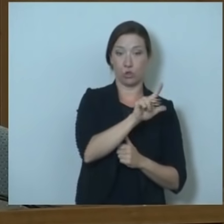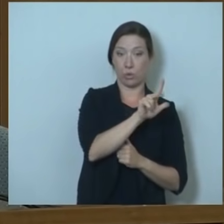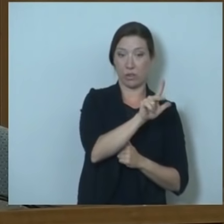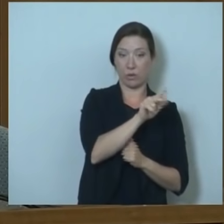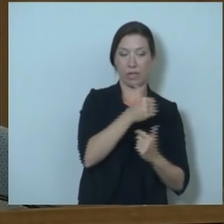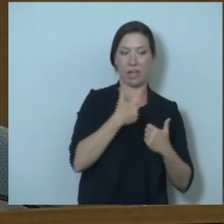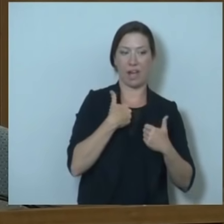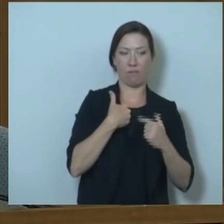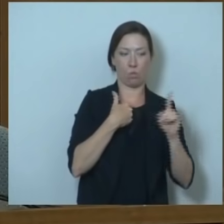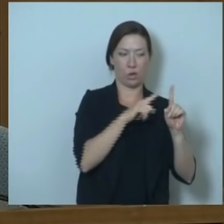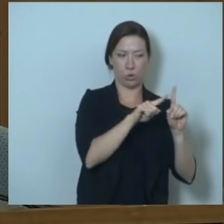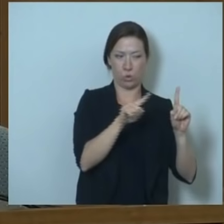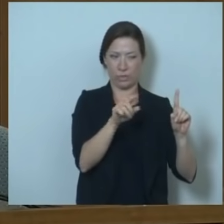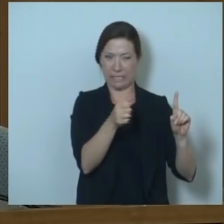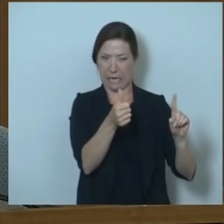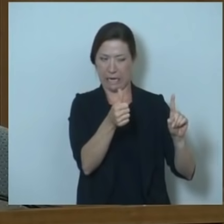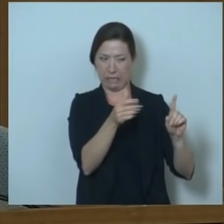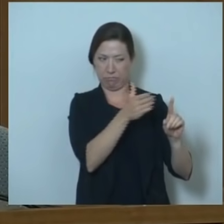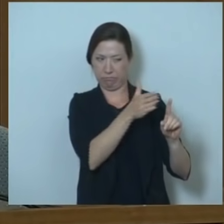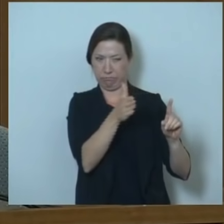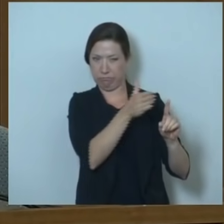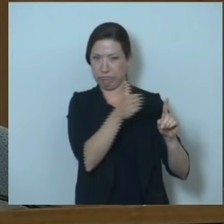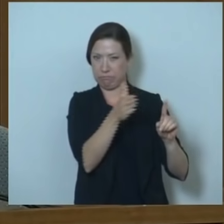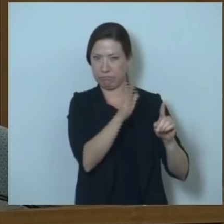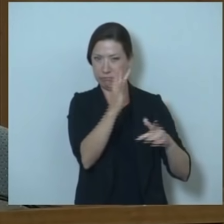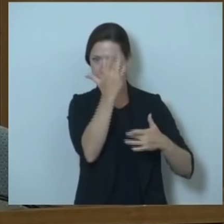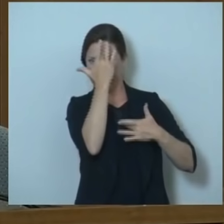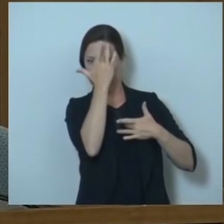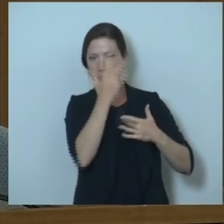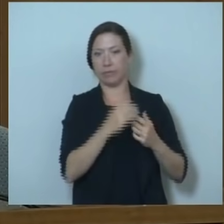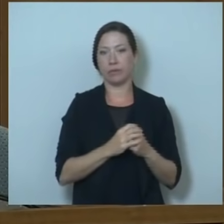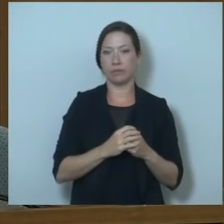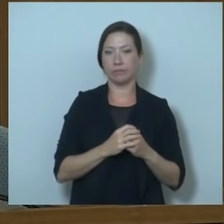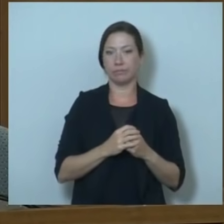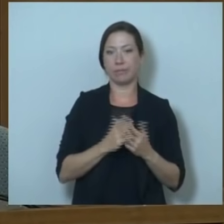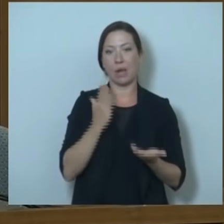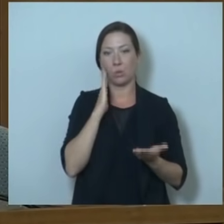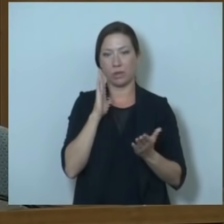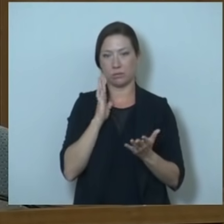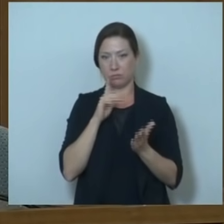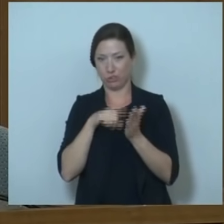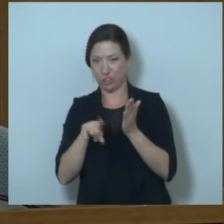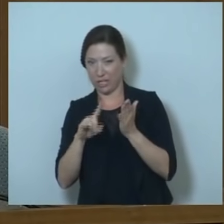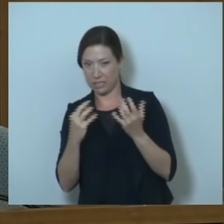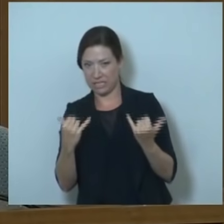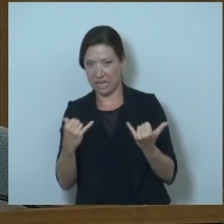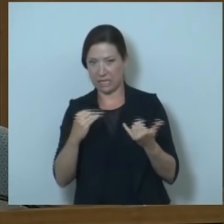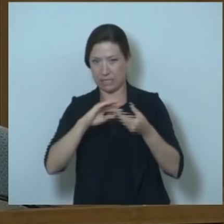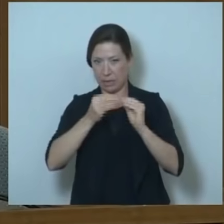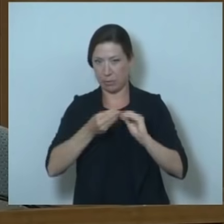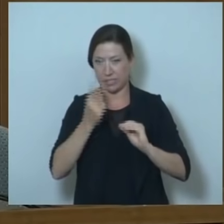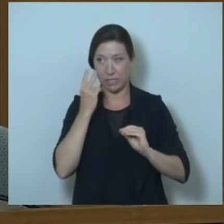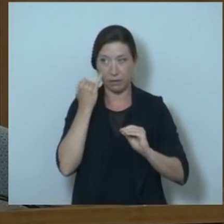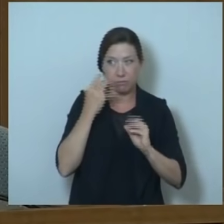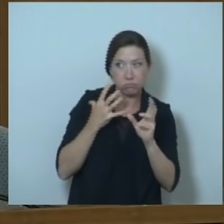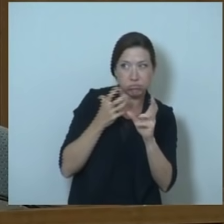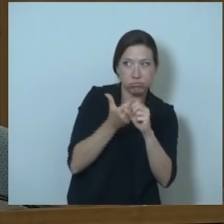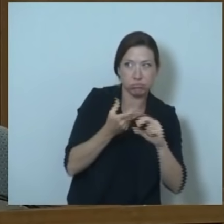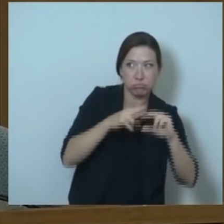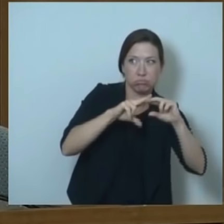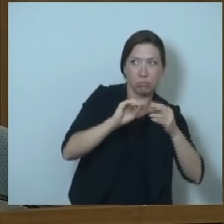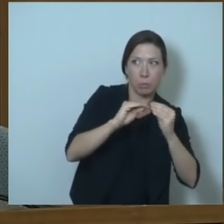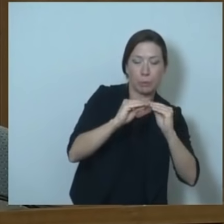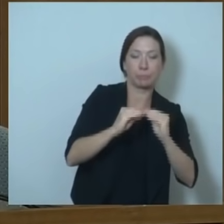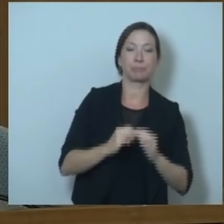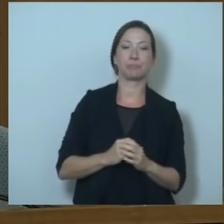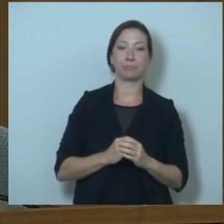as of yesterday. There may be a change in today's numbers, and I will double-check that. We have a corrections